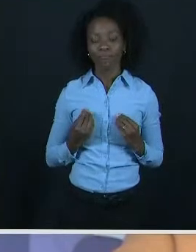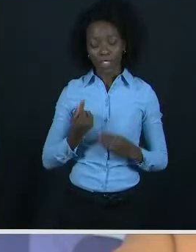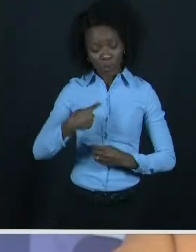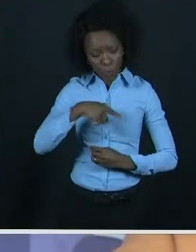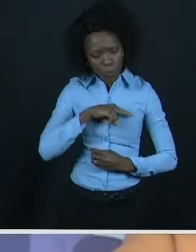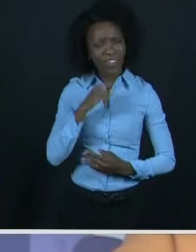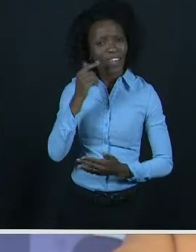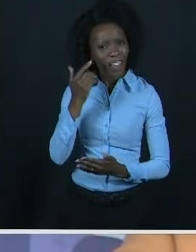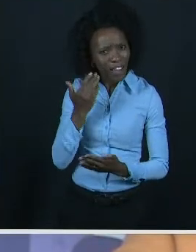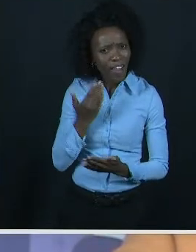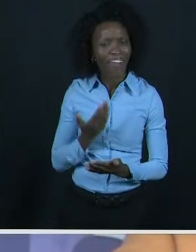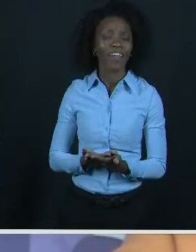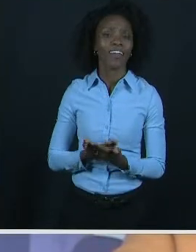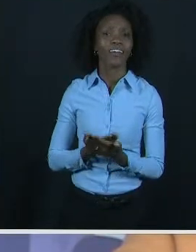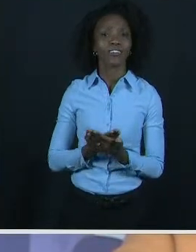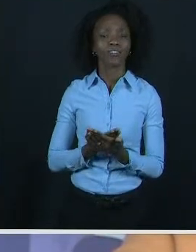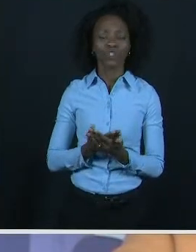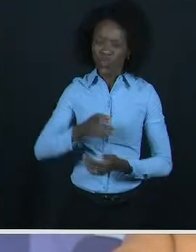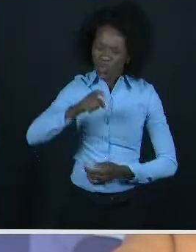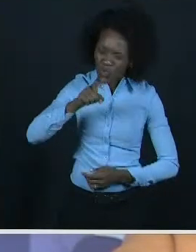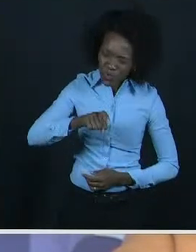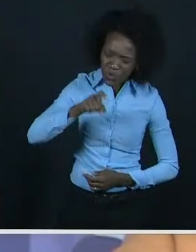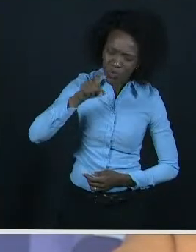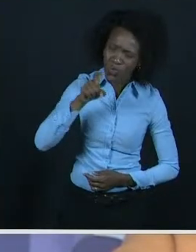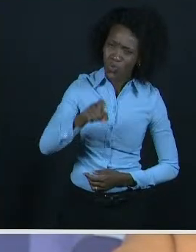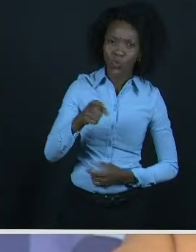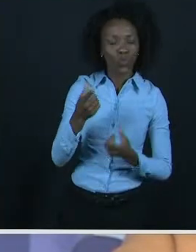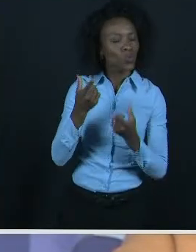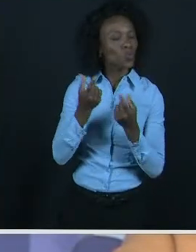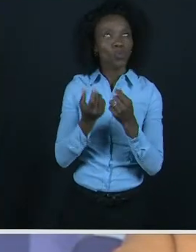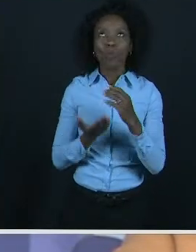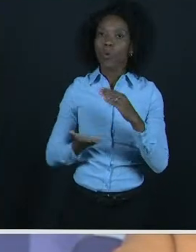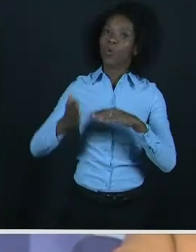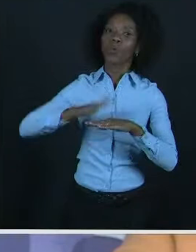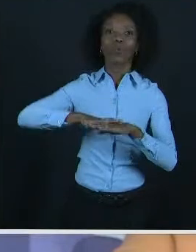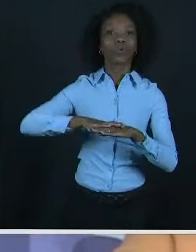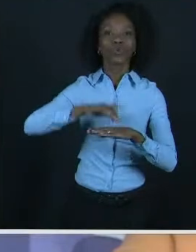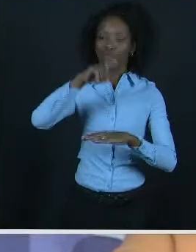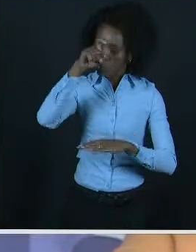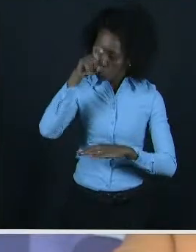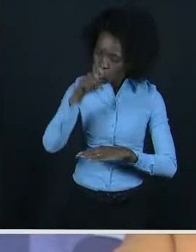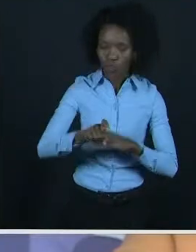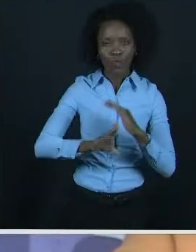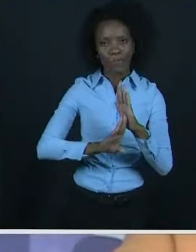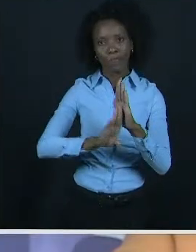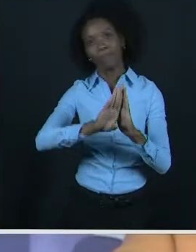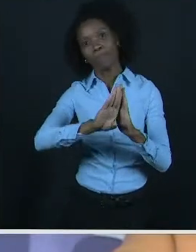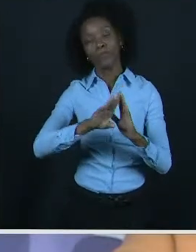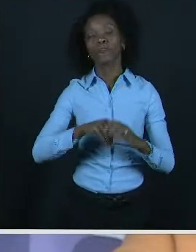could have and we should be doing much better than we are.